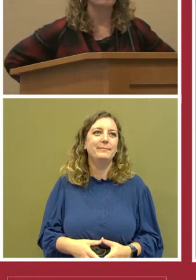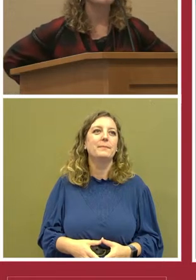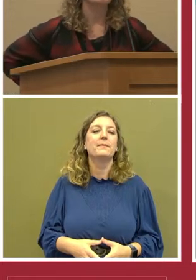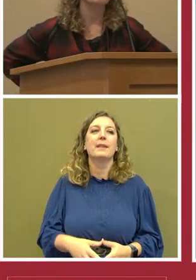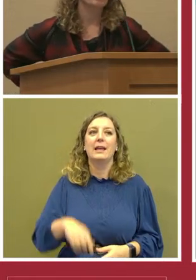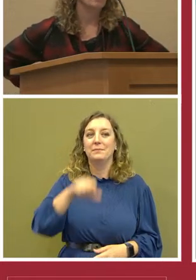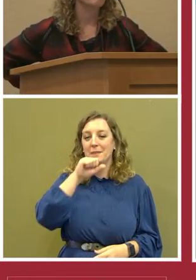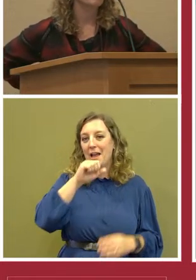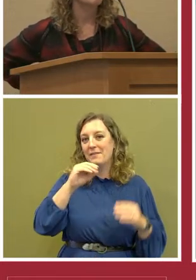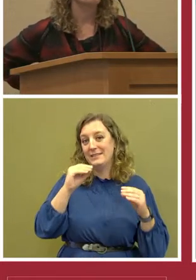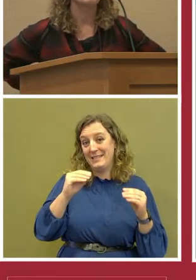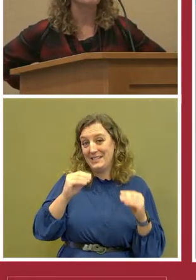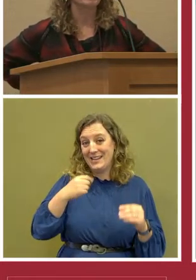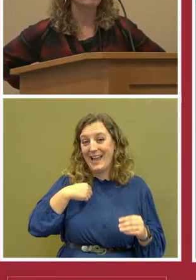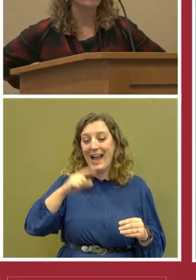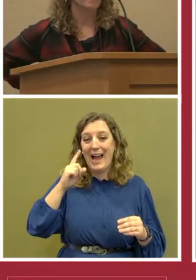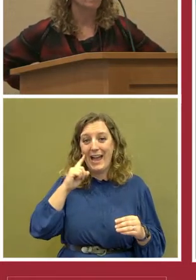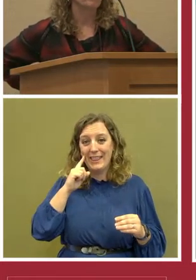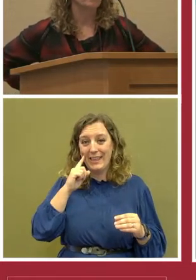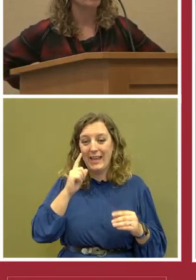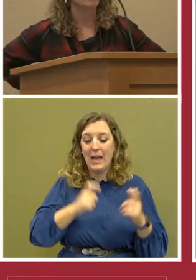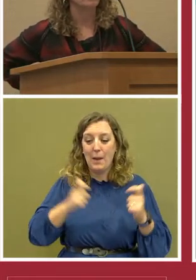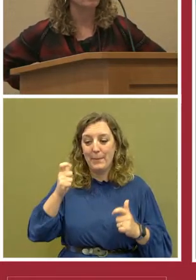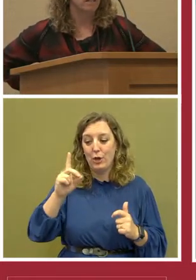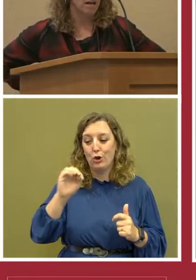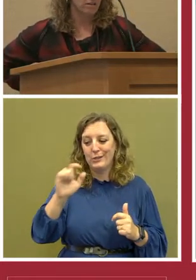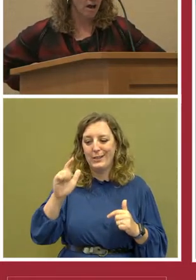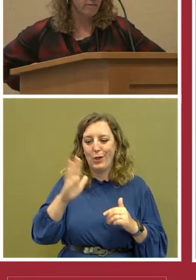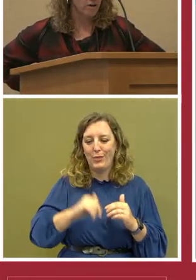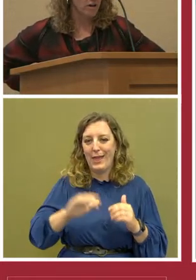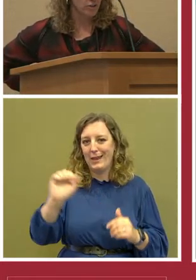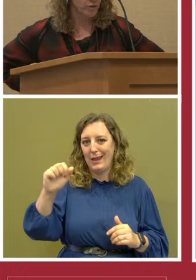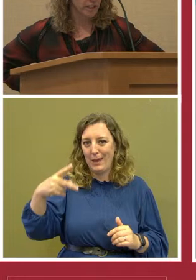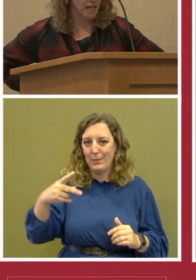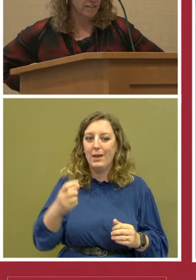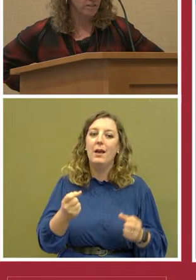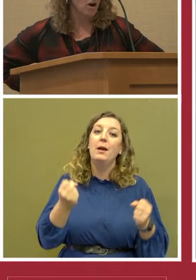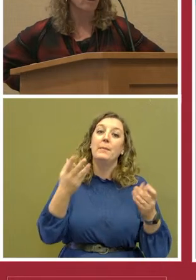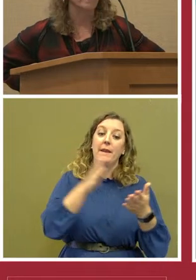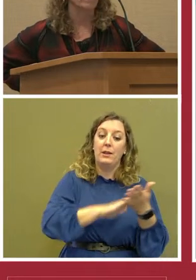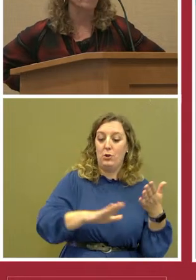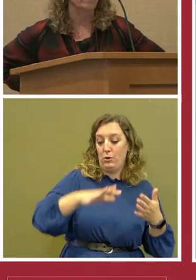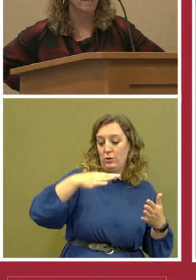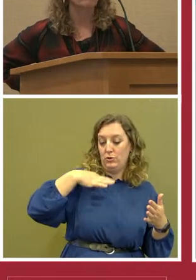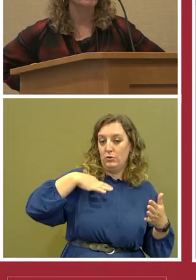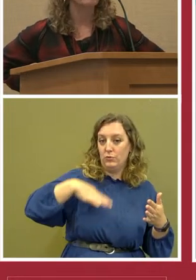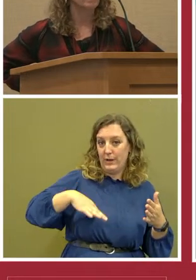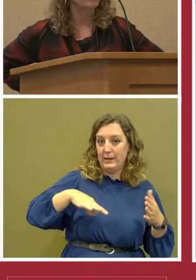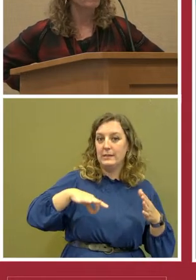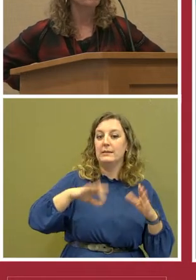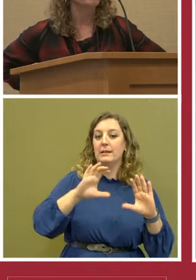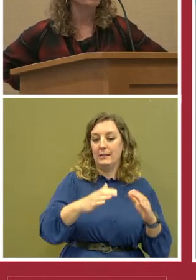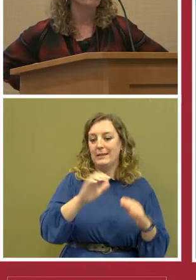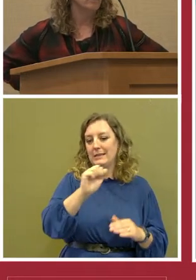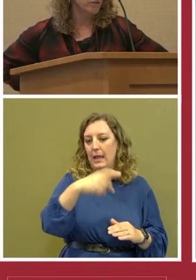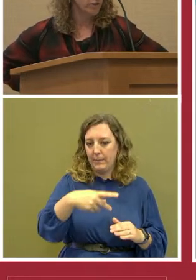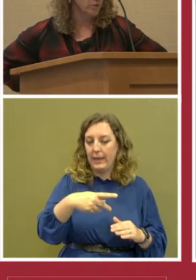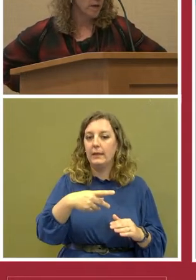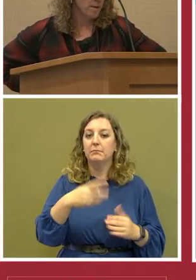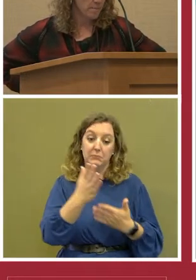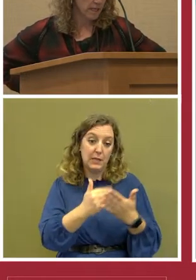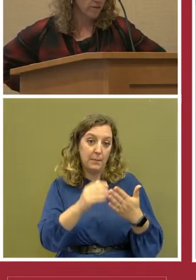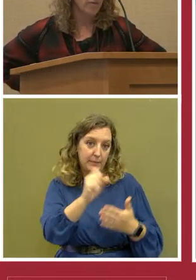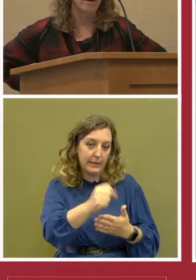I love teaching it. I think it's a bigger deal than the AP, and a lot of our college credit classes aren't AP. We have them in the AP, but there are